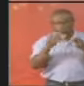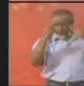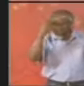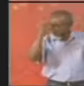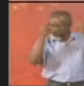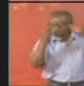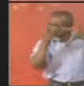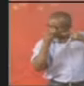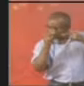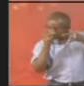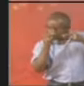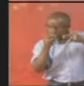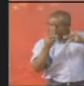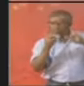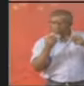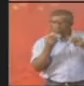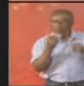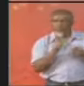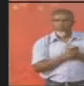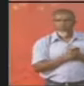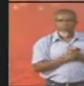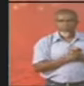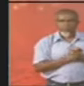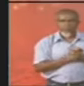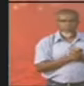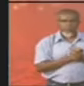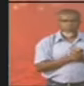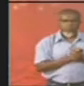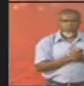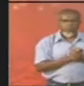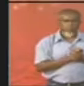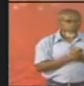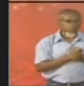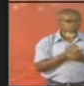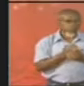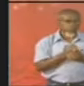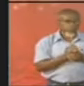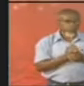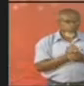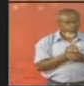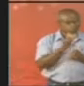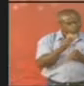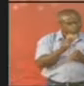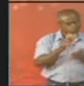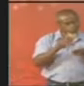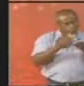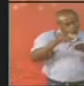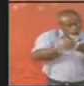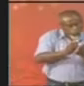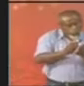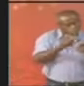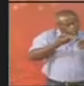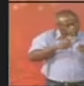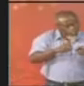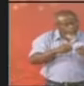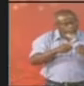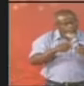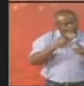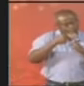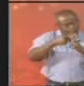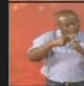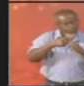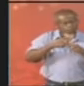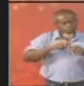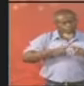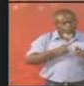found that this is the case in the new cases that are coming up now, that people feel that they can take a